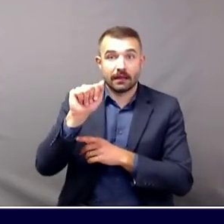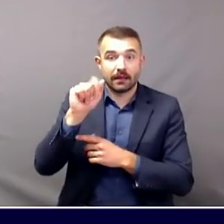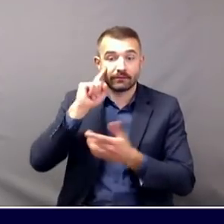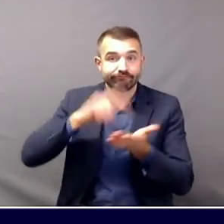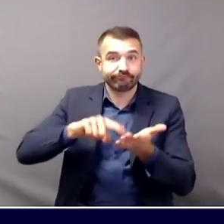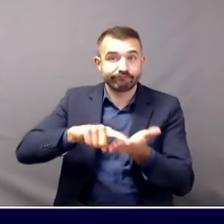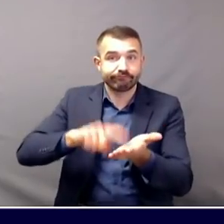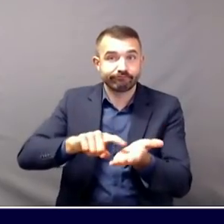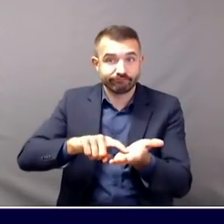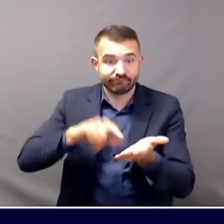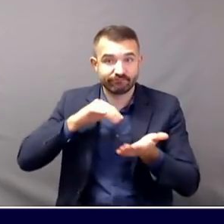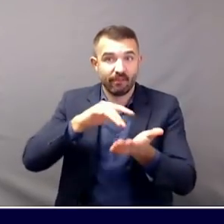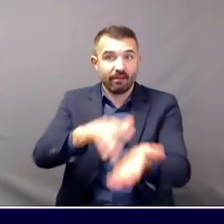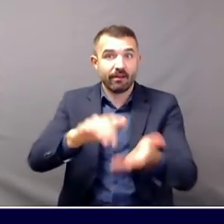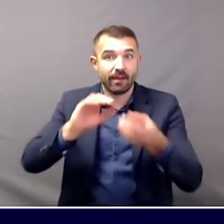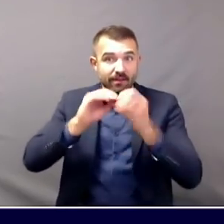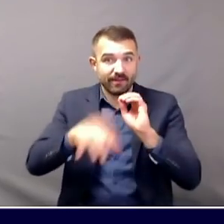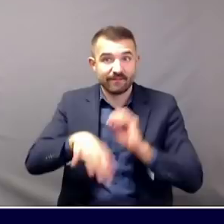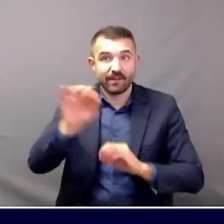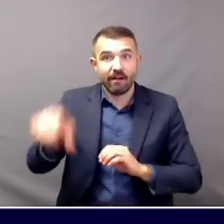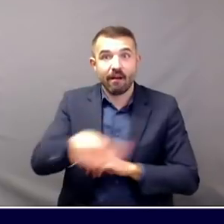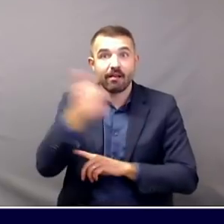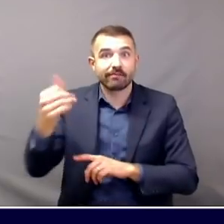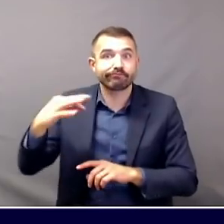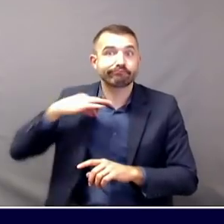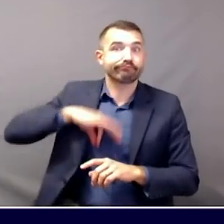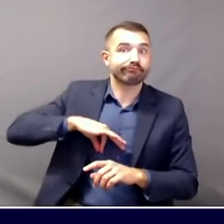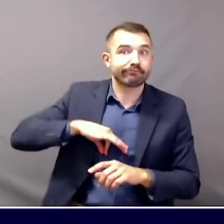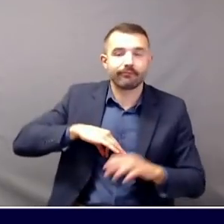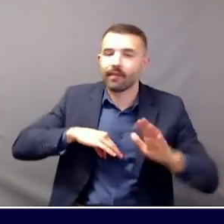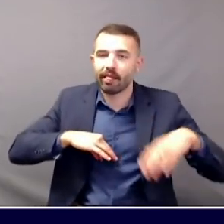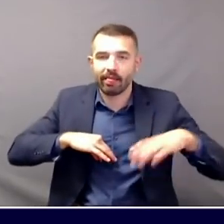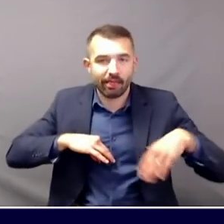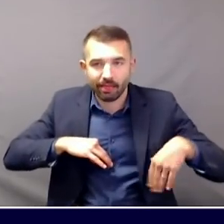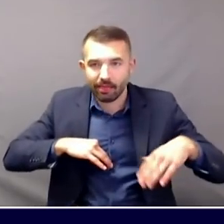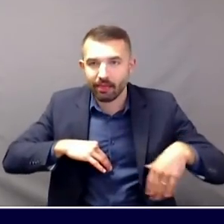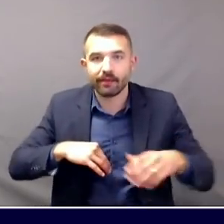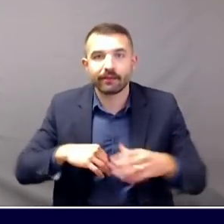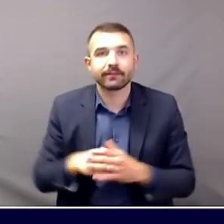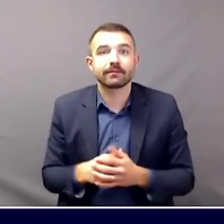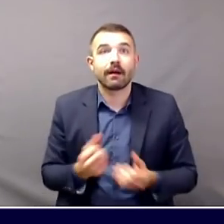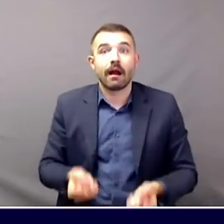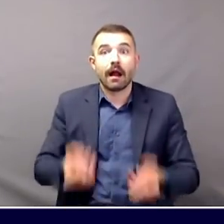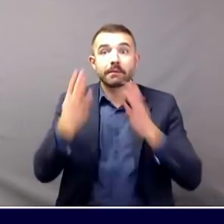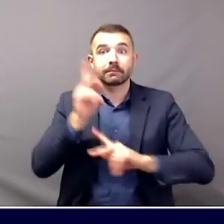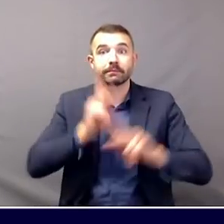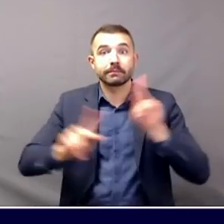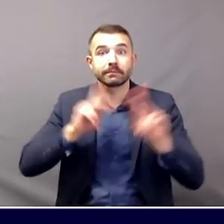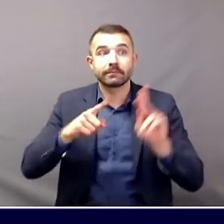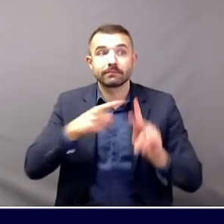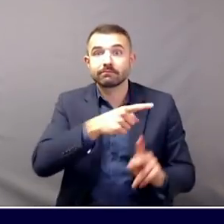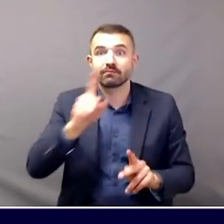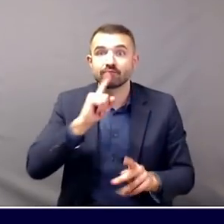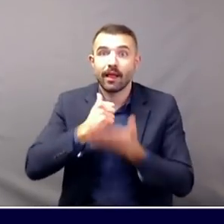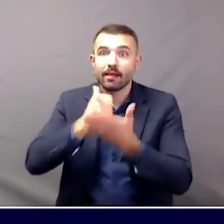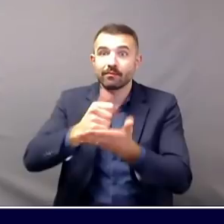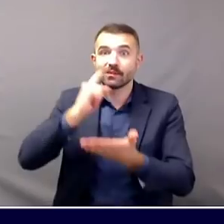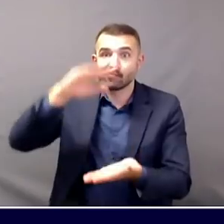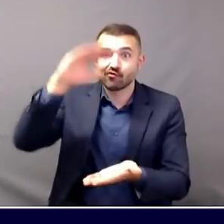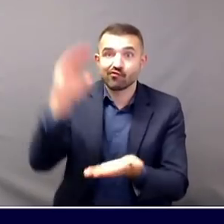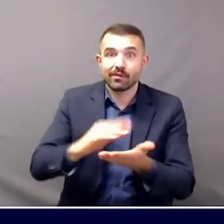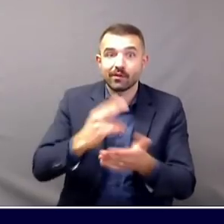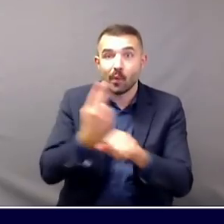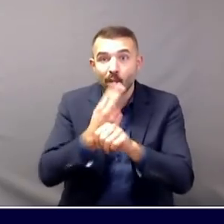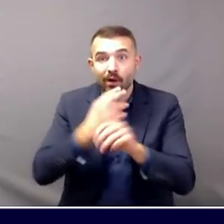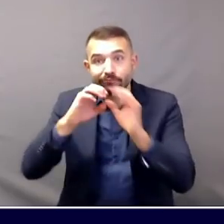other benefits, for example, around the percentage of people who may not need a ventilator or who may survive. Those data are